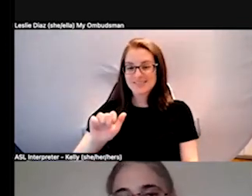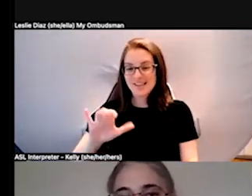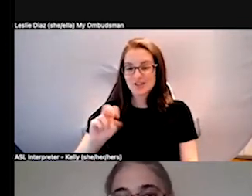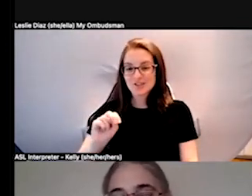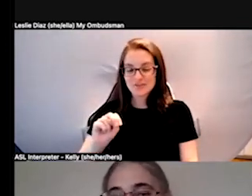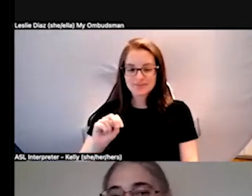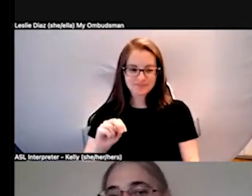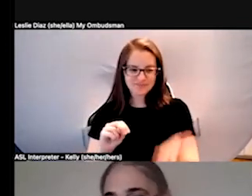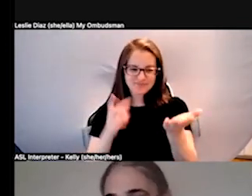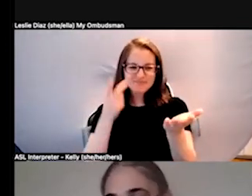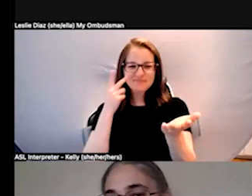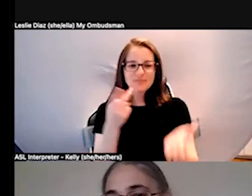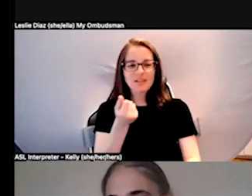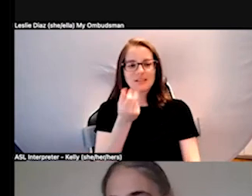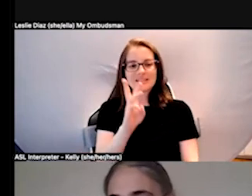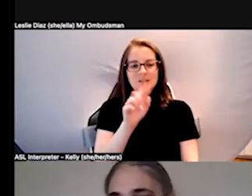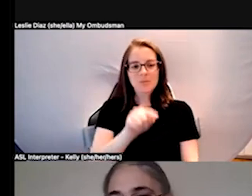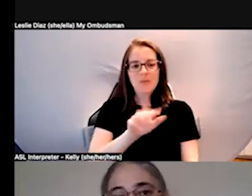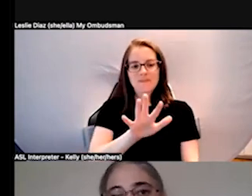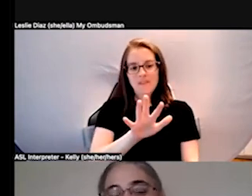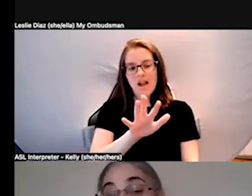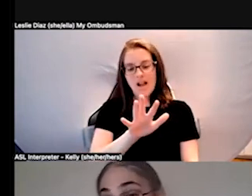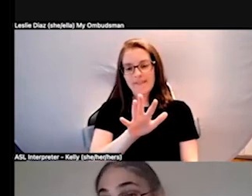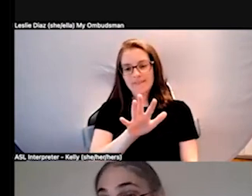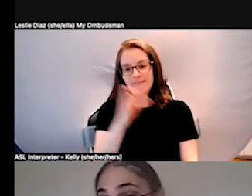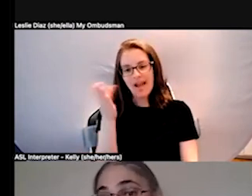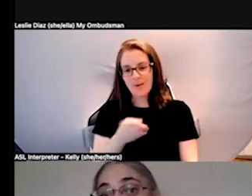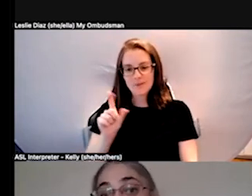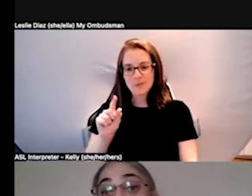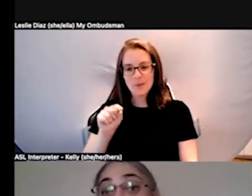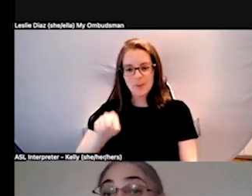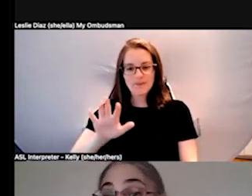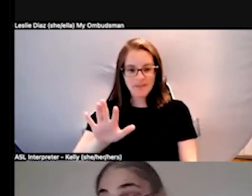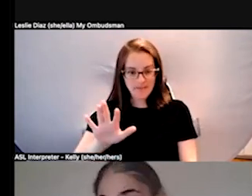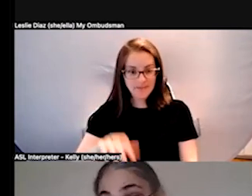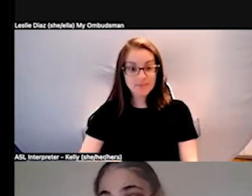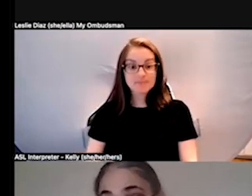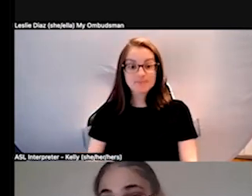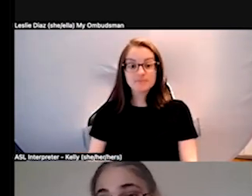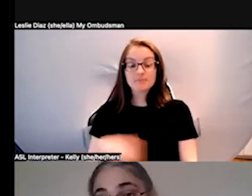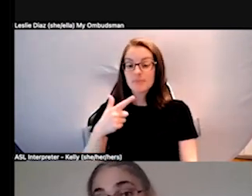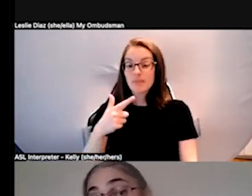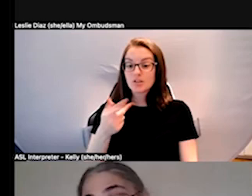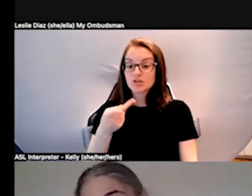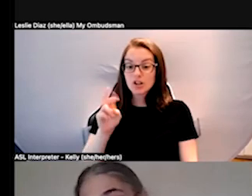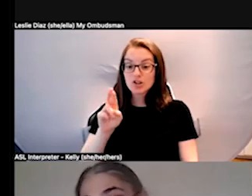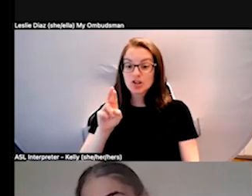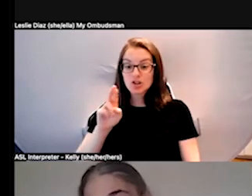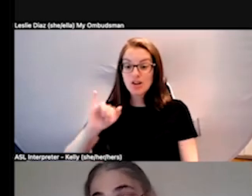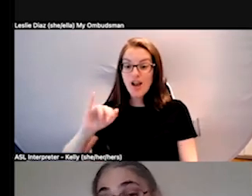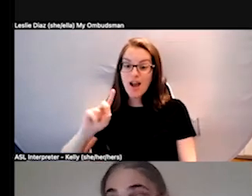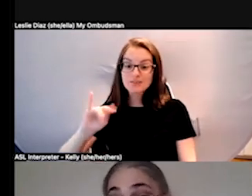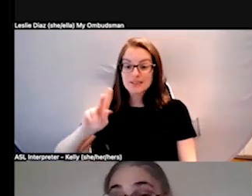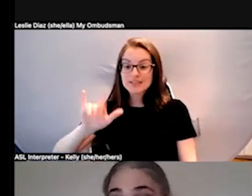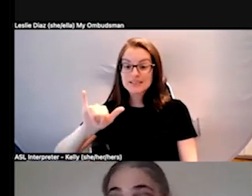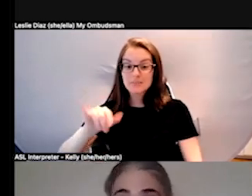we're 16.5 out of 20.5 for that. Gender identity policy, and we're 17.5